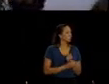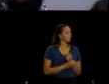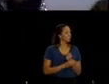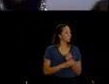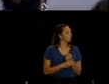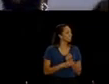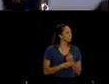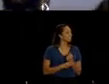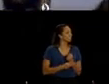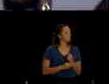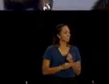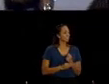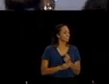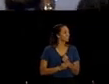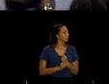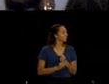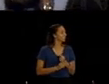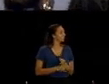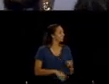here first. Here we Thank go. you. Here we go.